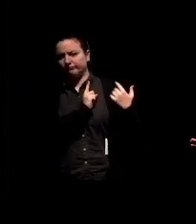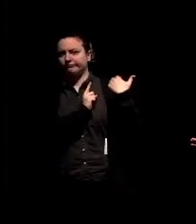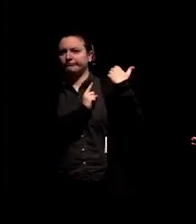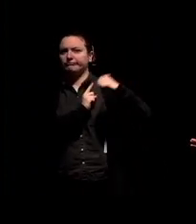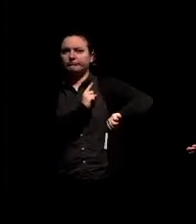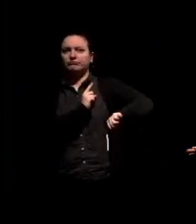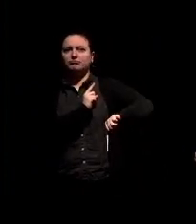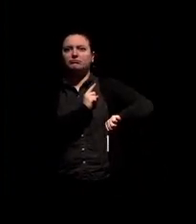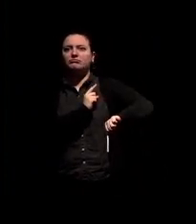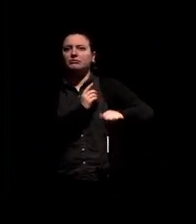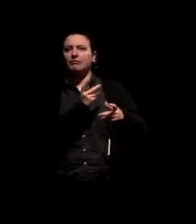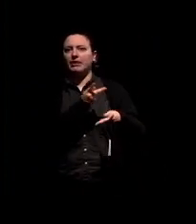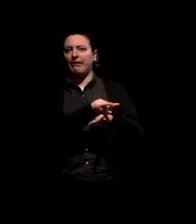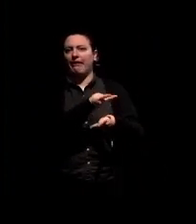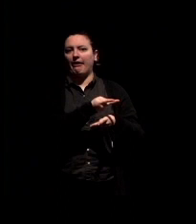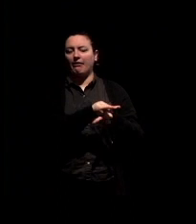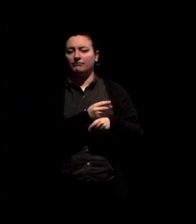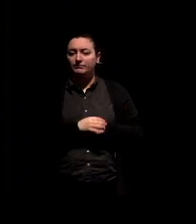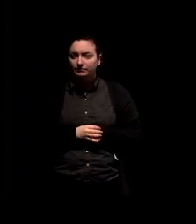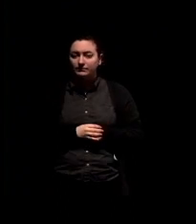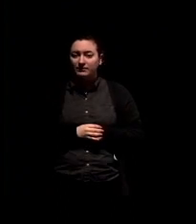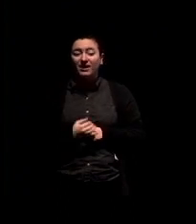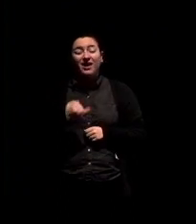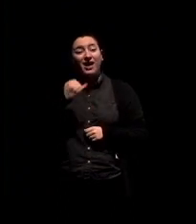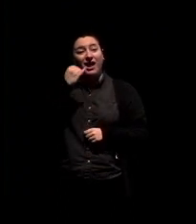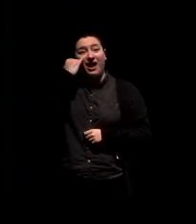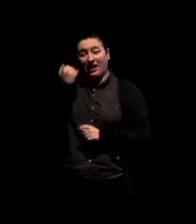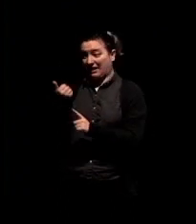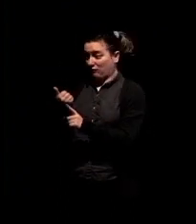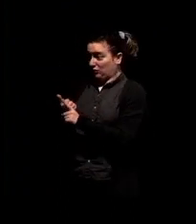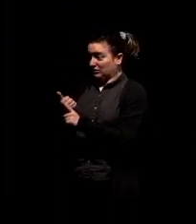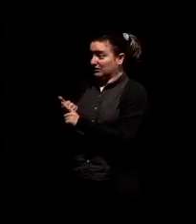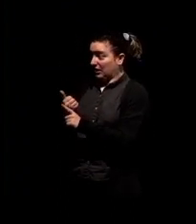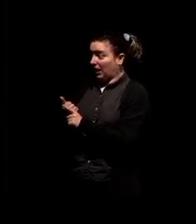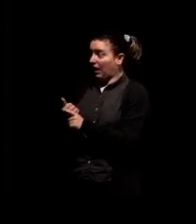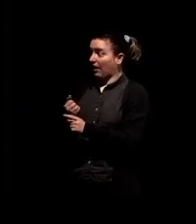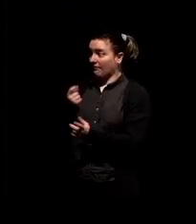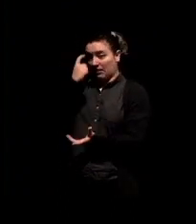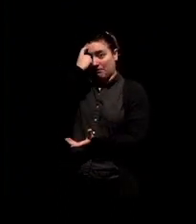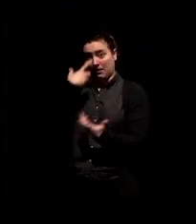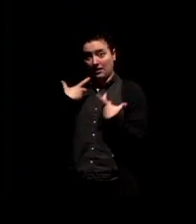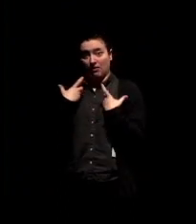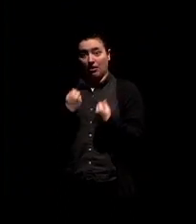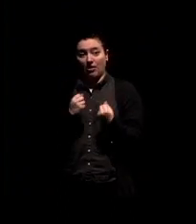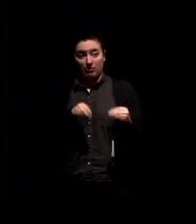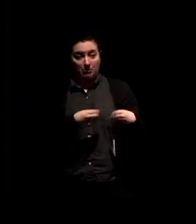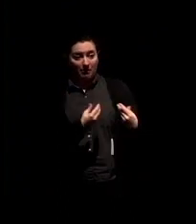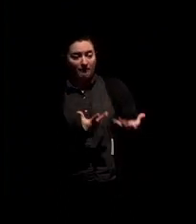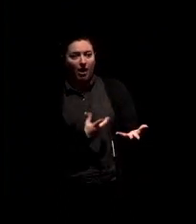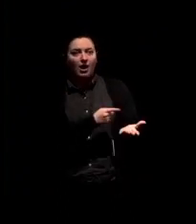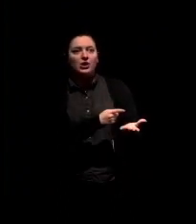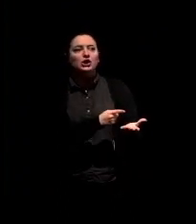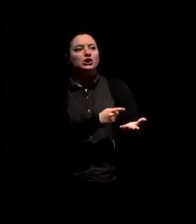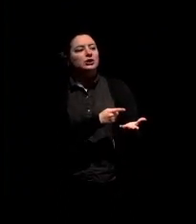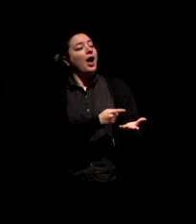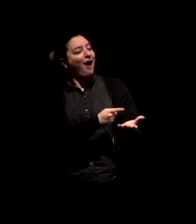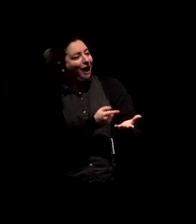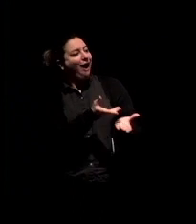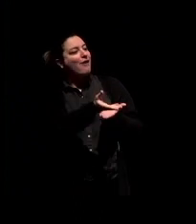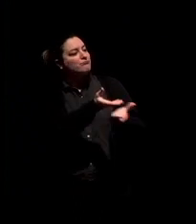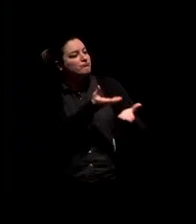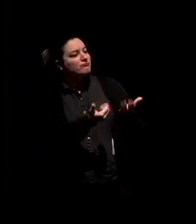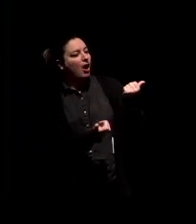if you are an LGBTQ affirming mental health care provider, you should probably not be serving